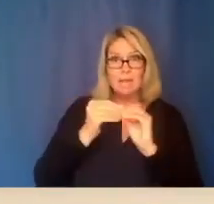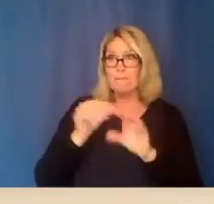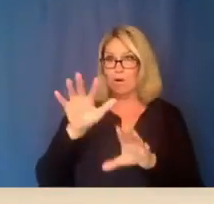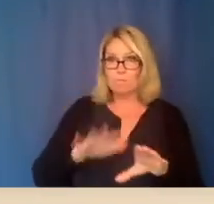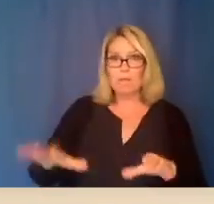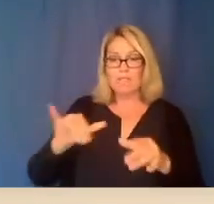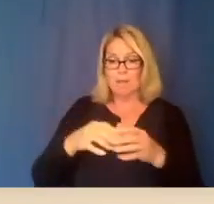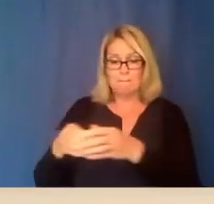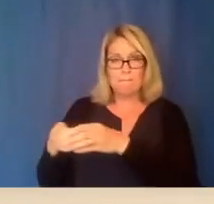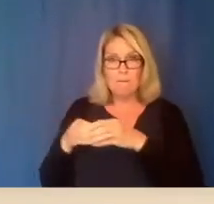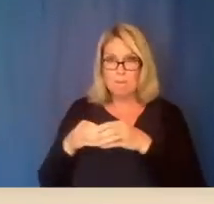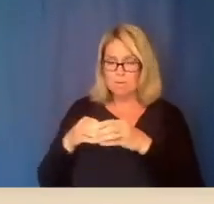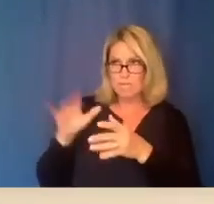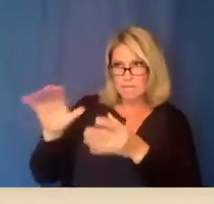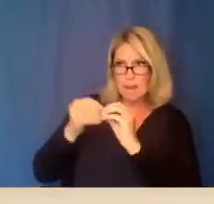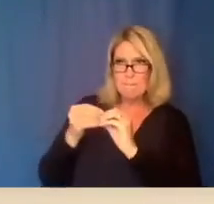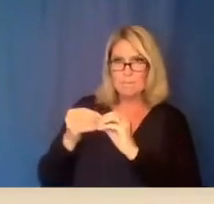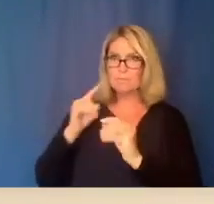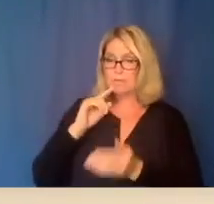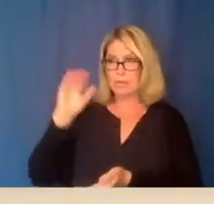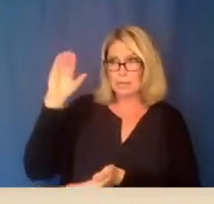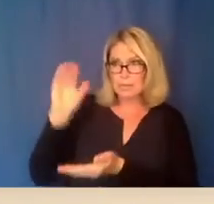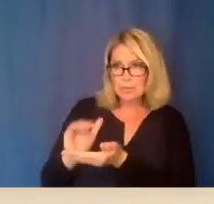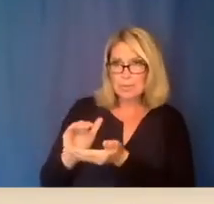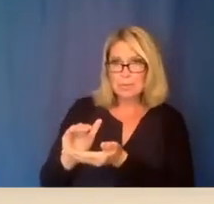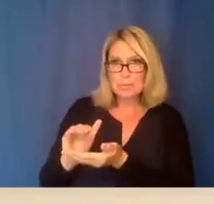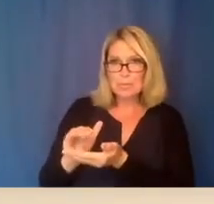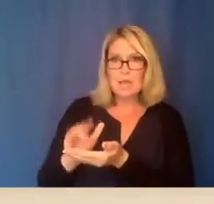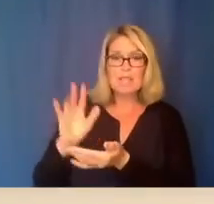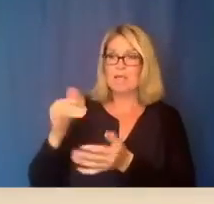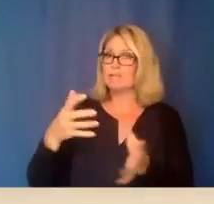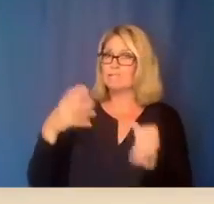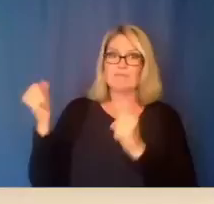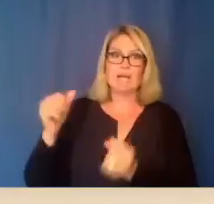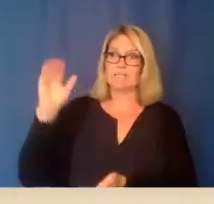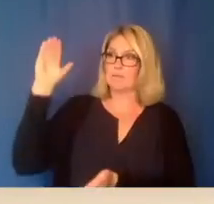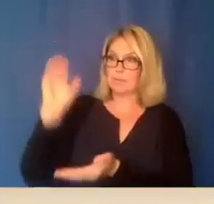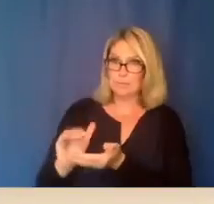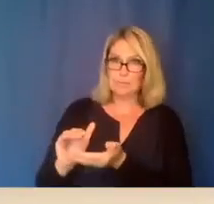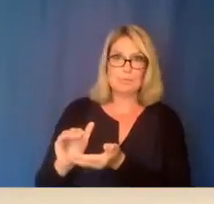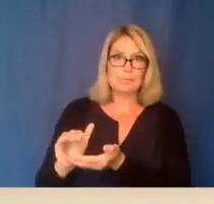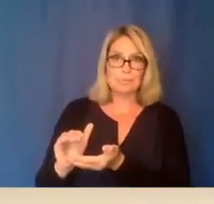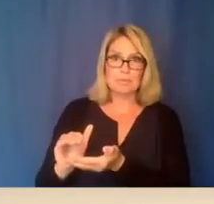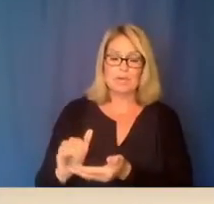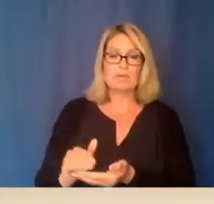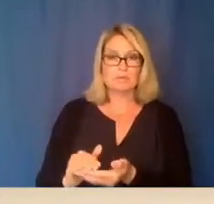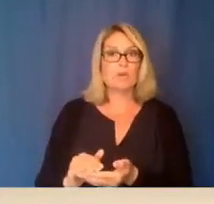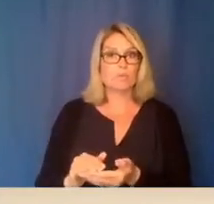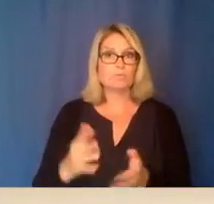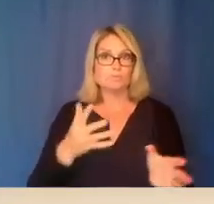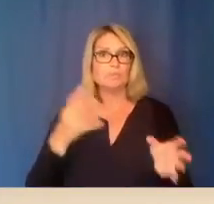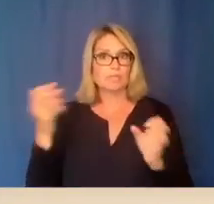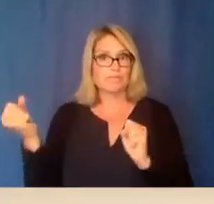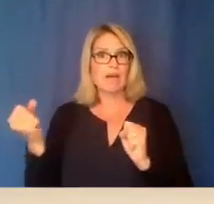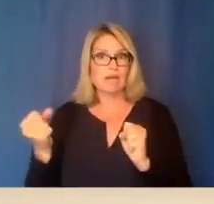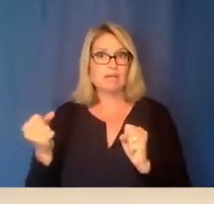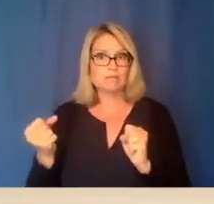region, and so that has come down even faster than we had anticipated when we were planning